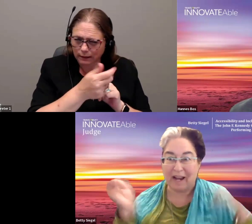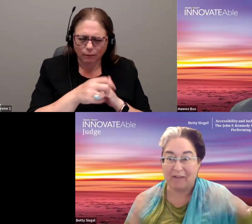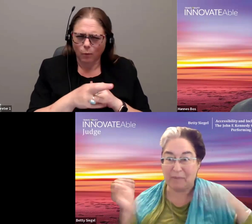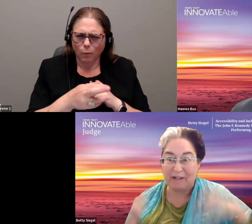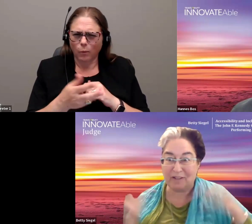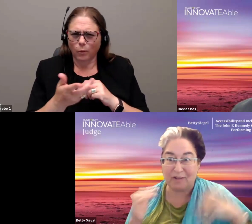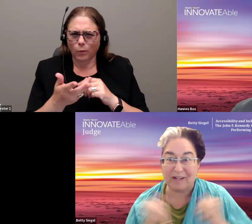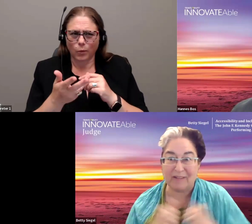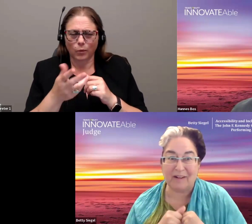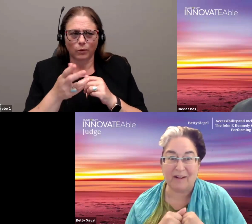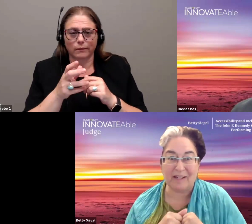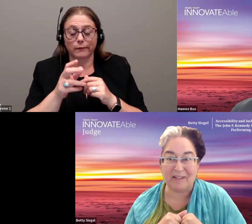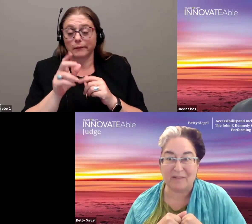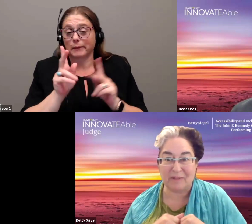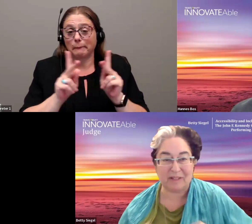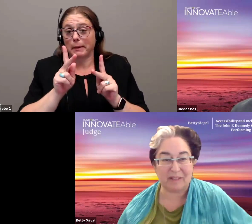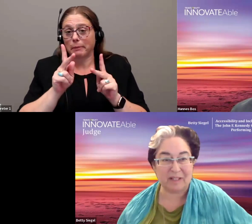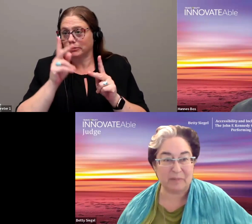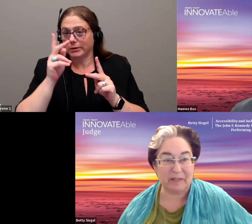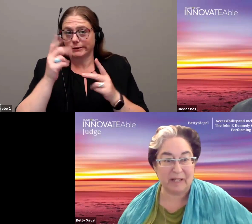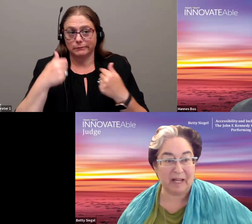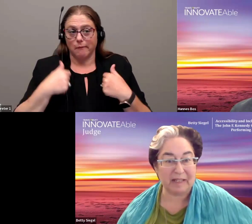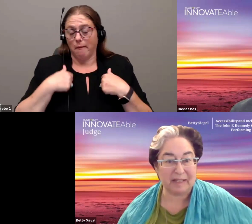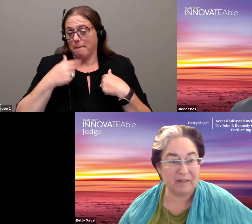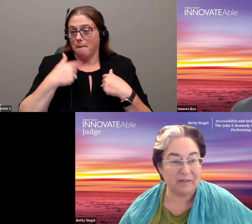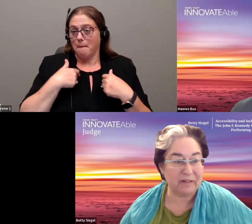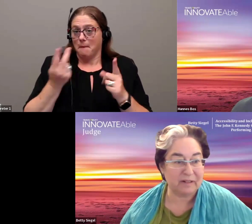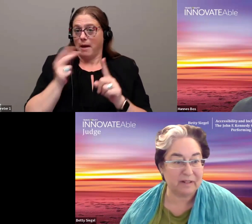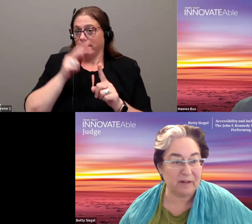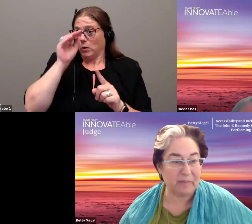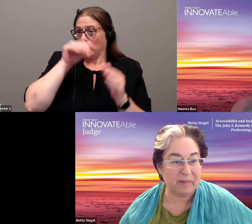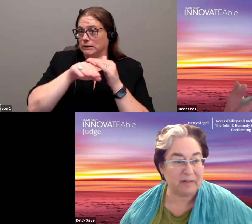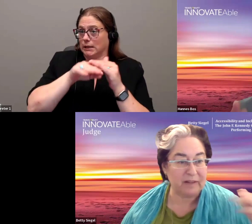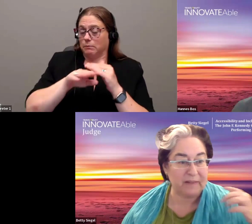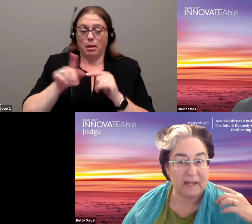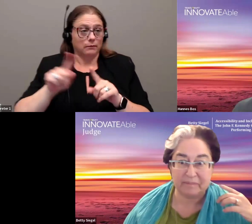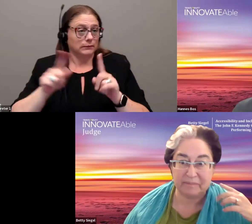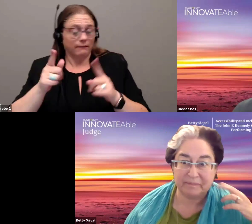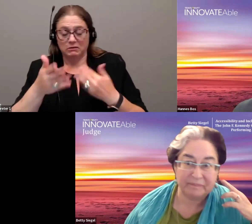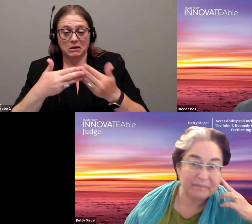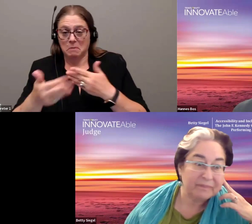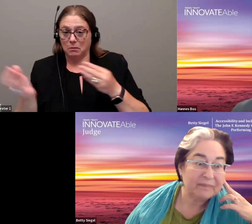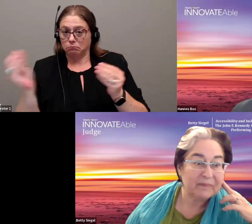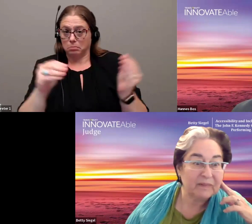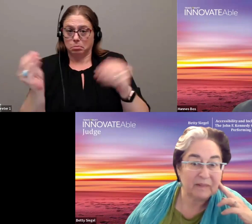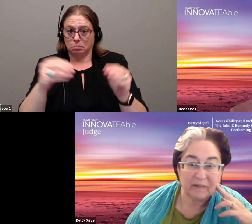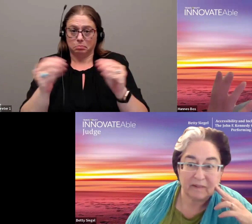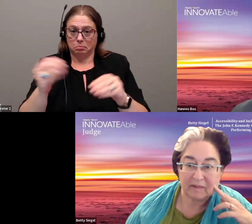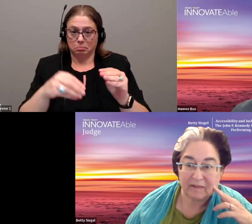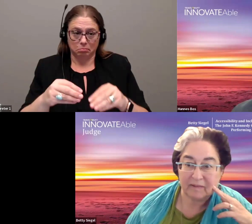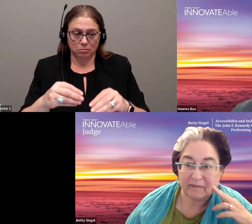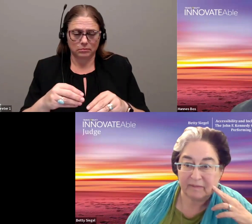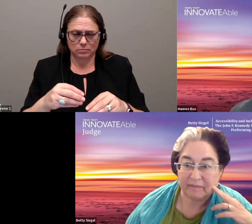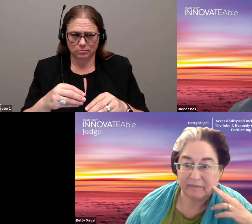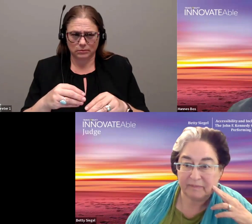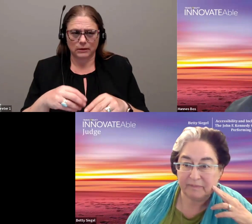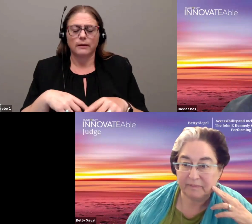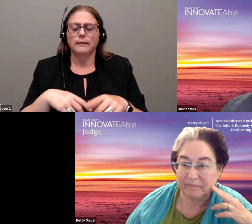where everybody's throwing in their ideas of what's accessible and not? Can you help me understand that? Great question. So